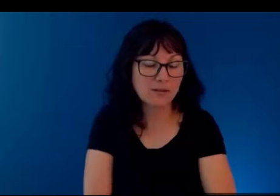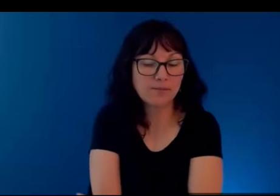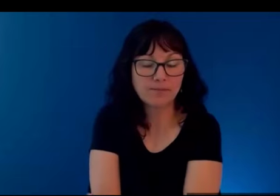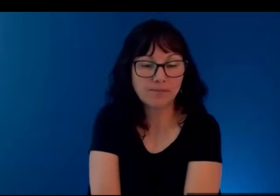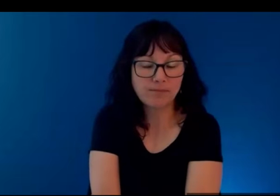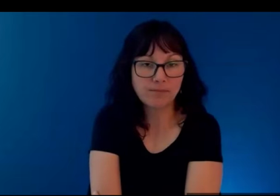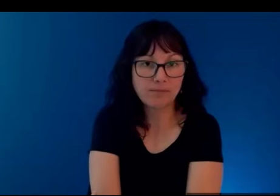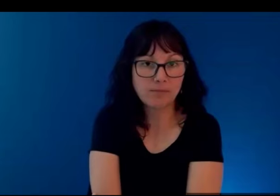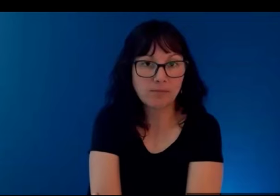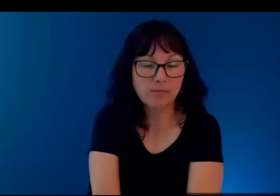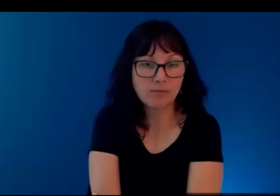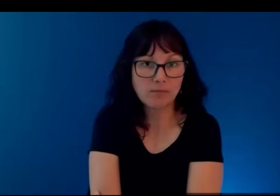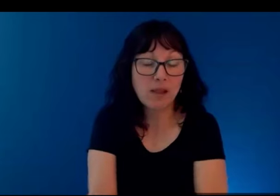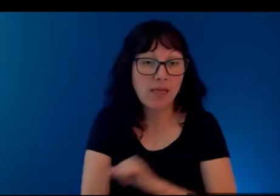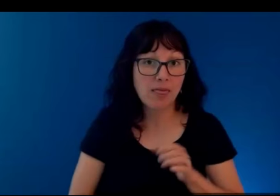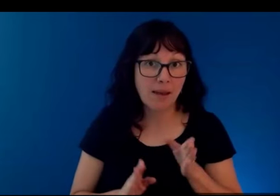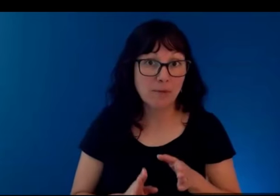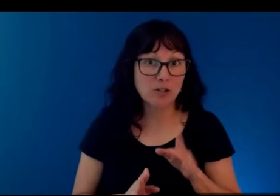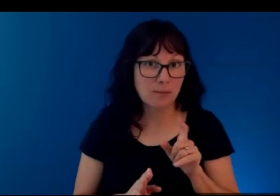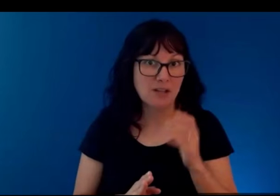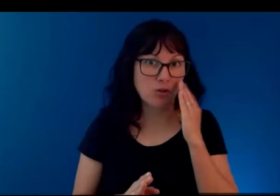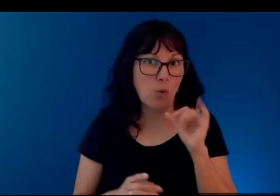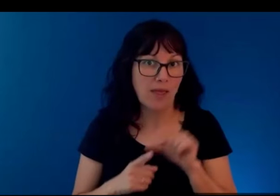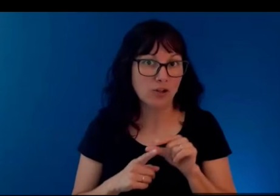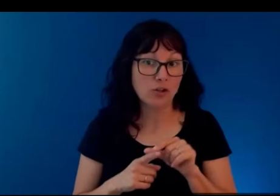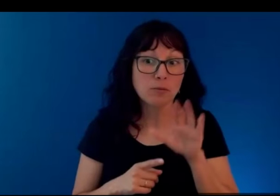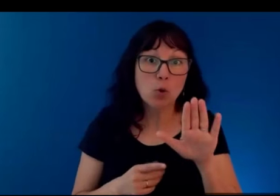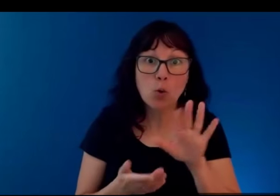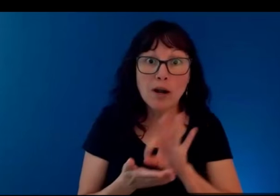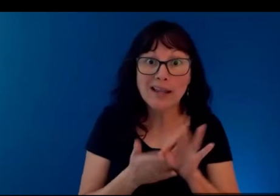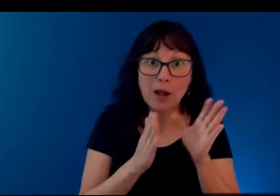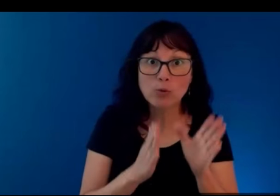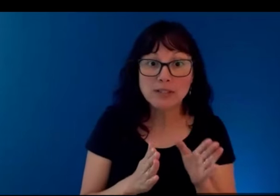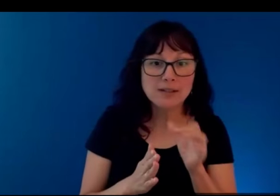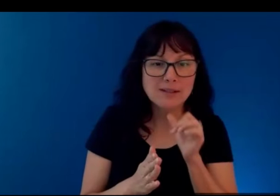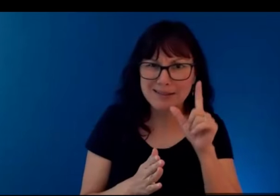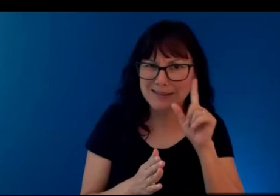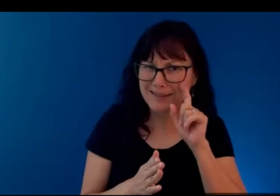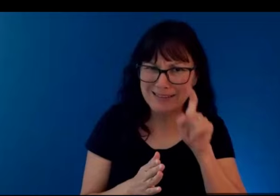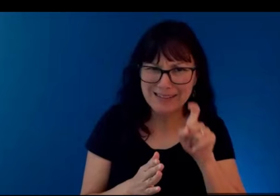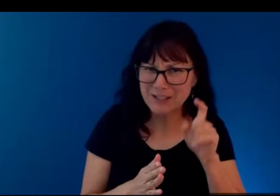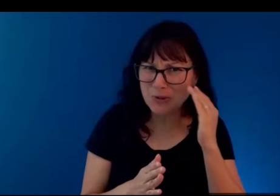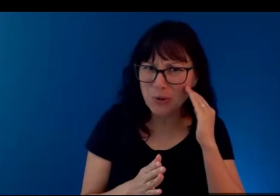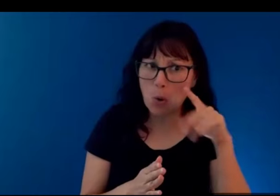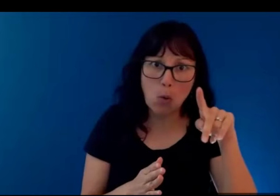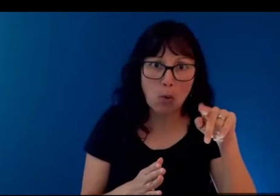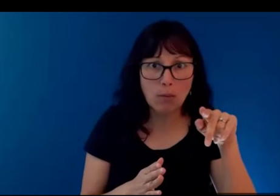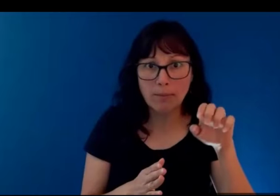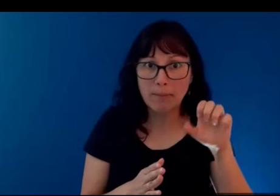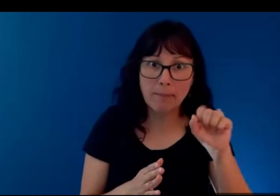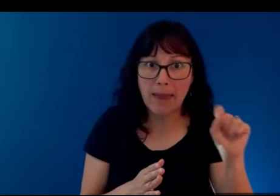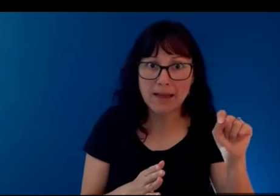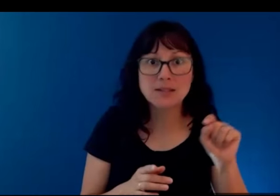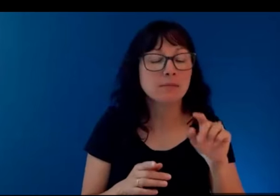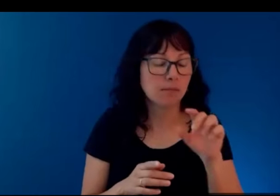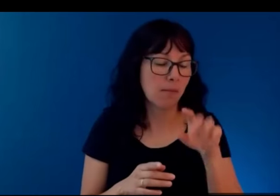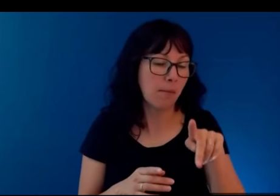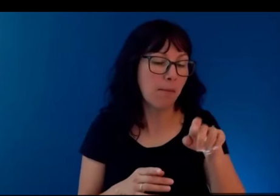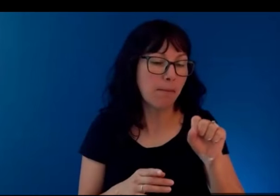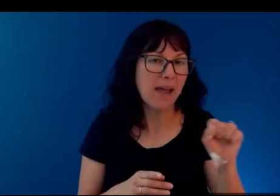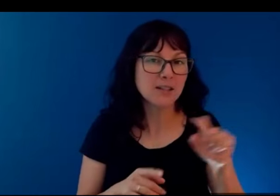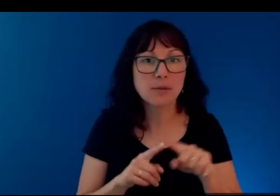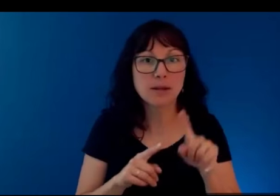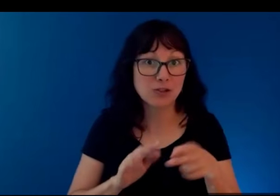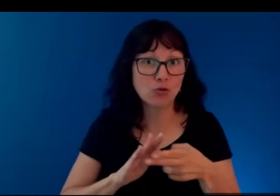know that term. Your accountant doesn't need to know that it's pests, right? But they do need to label it as business